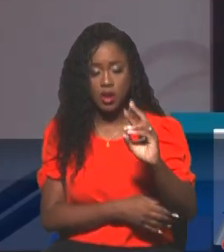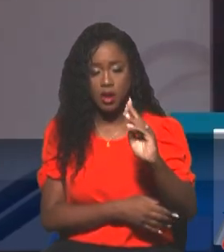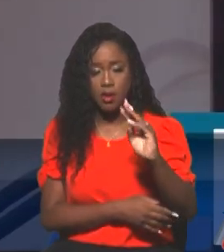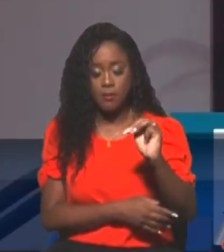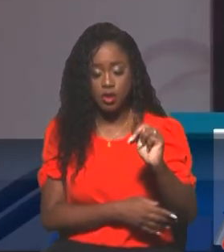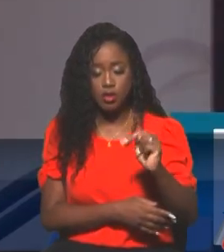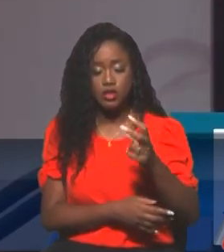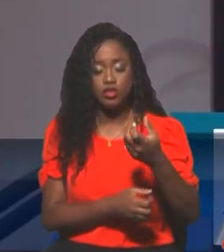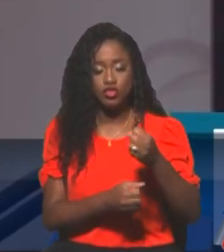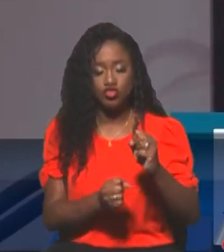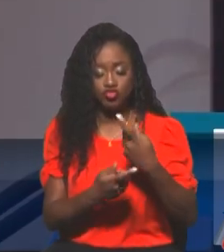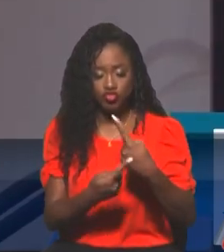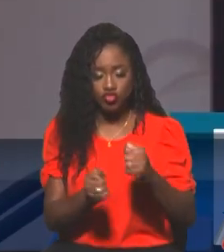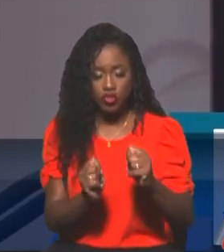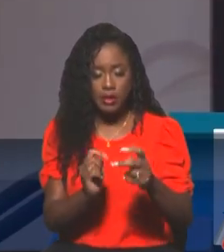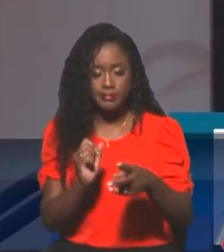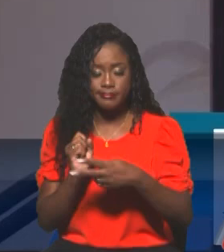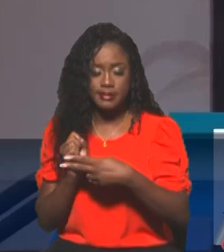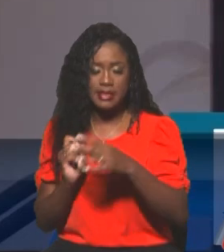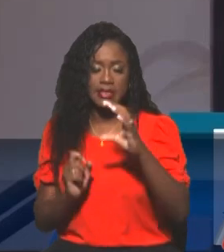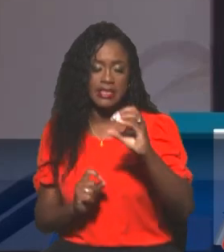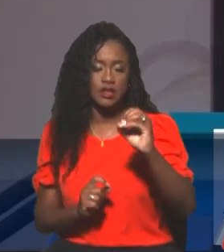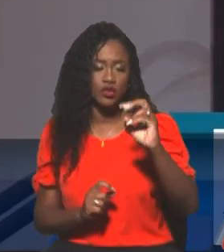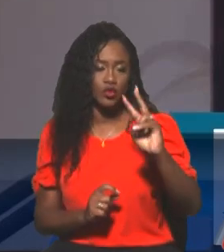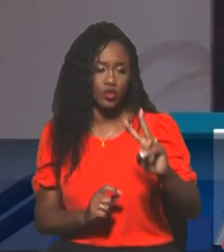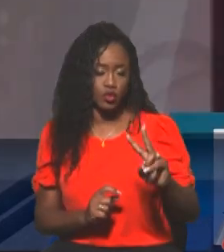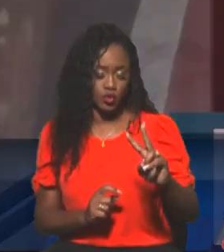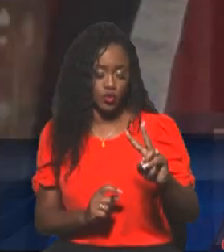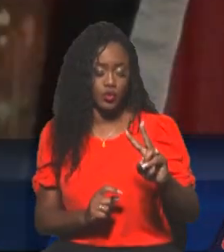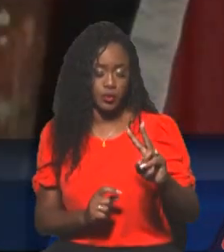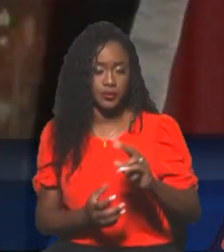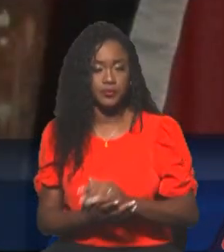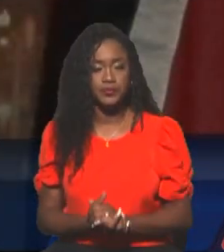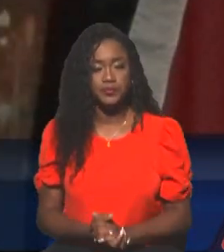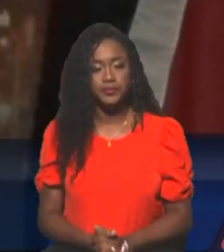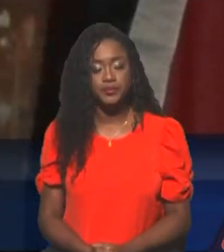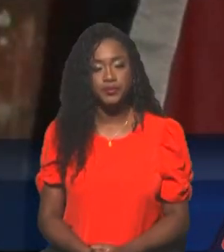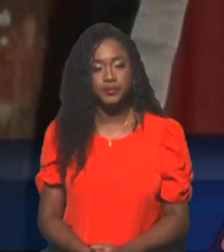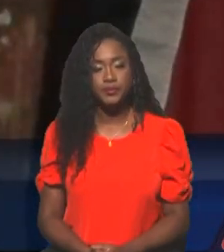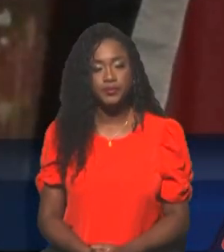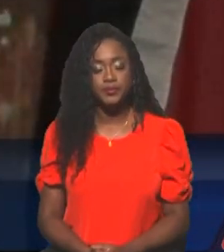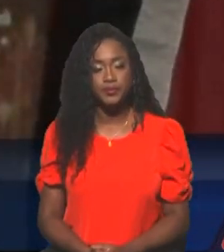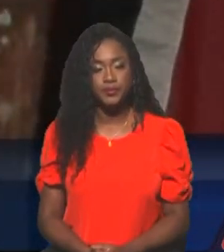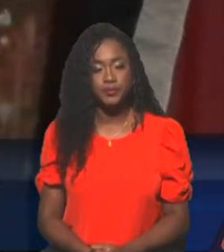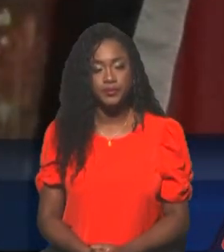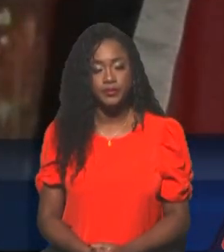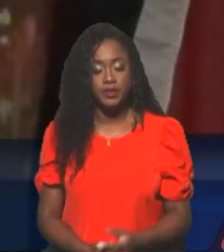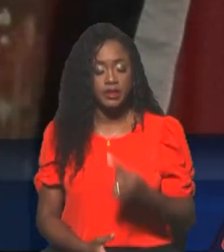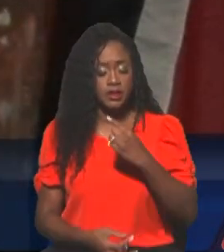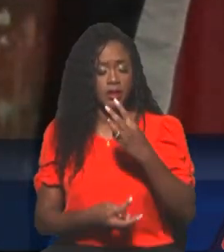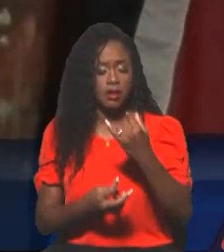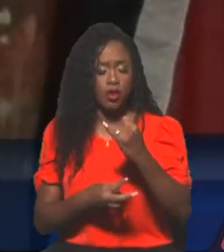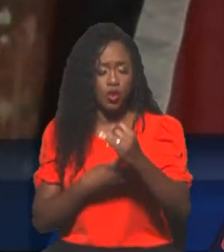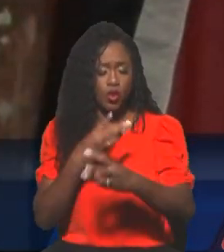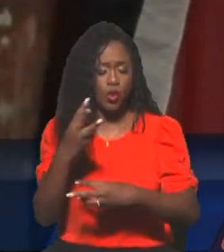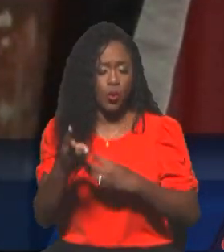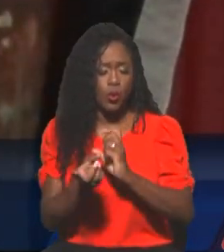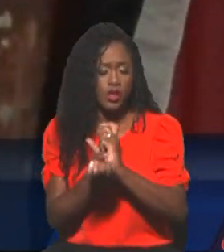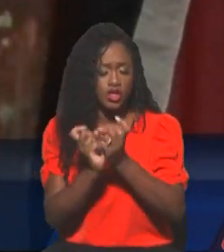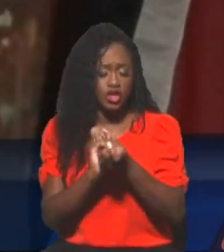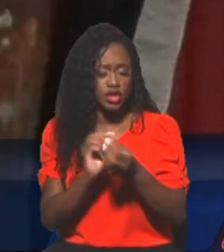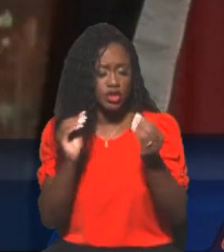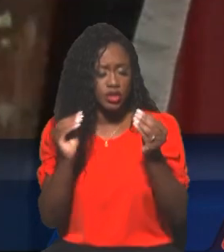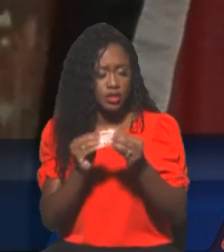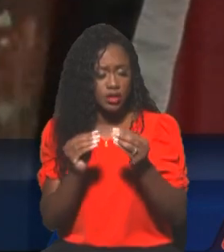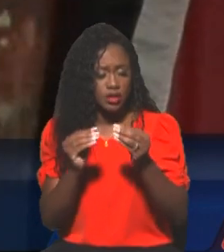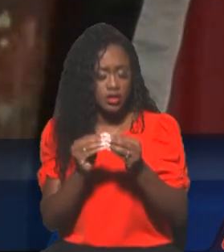of carbon dioxide or enhanced oil recovery. Acknowledging that the world is transitioning toward more